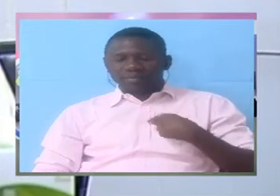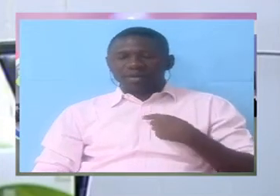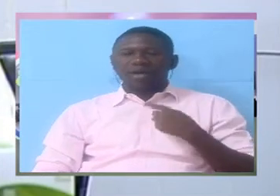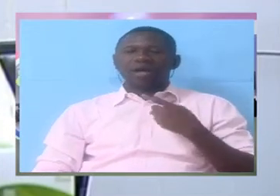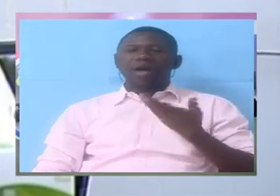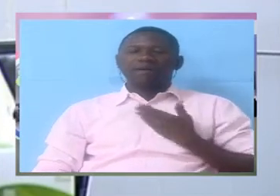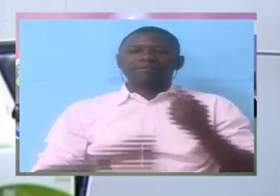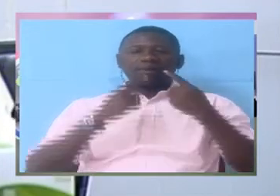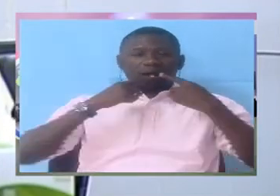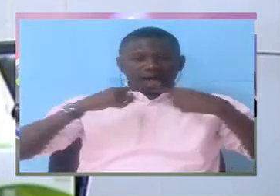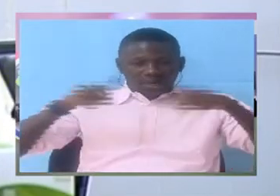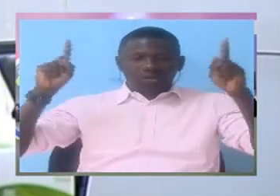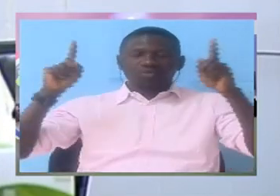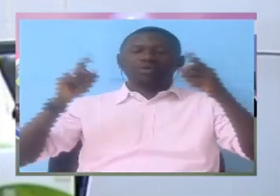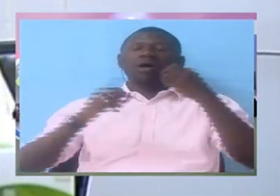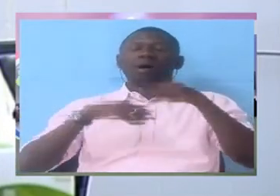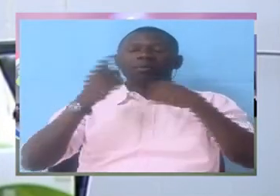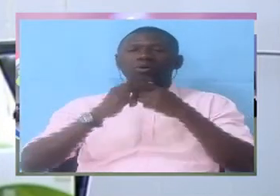vacancies,